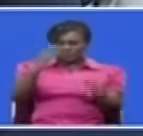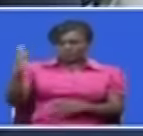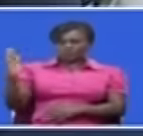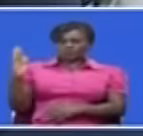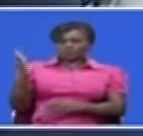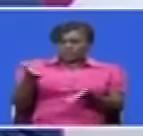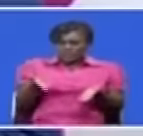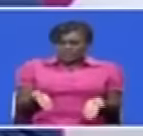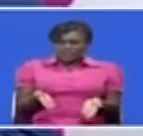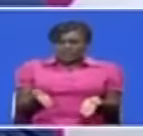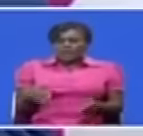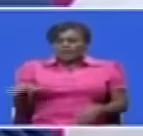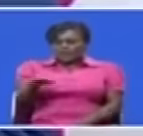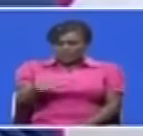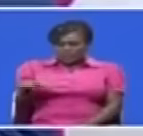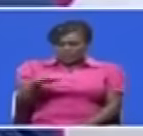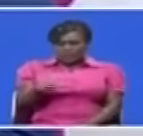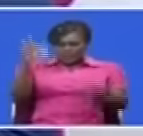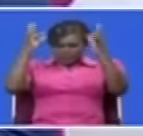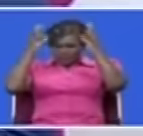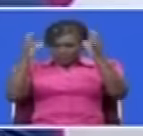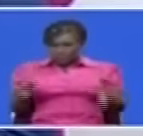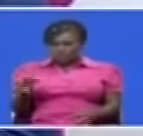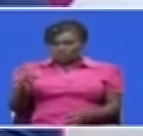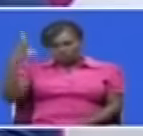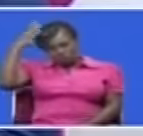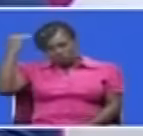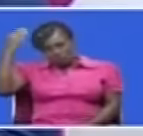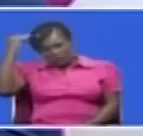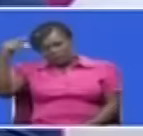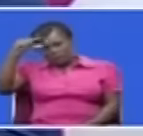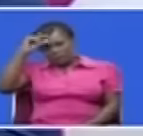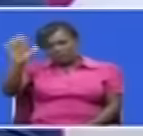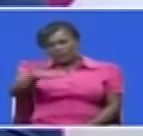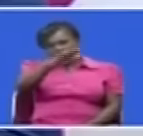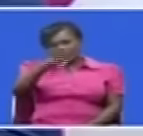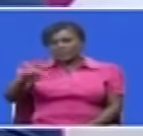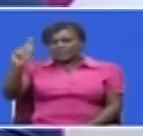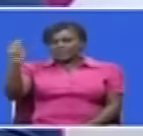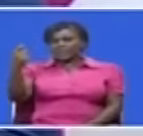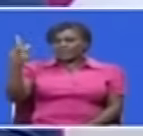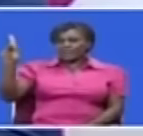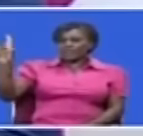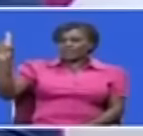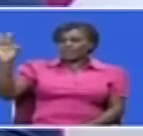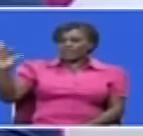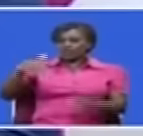here in the region with that decision by the Somali parliament to have Kenya's defense